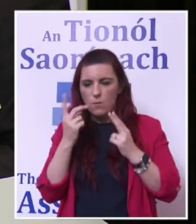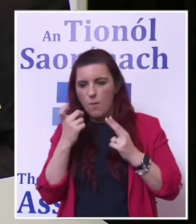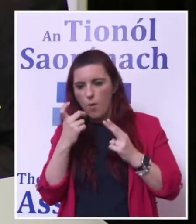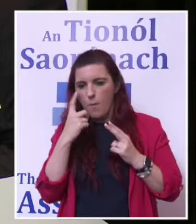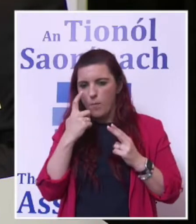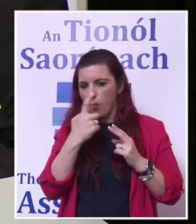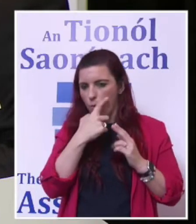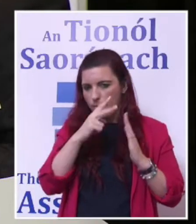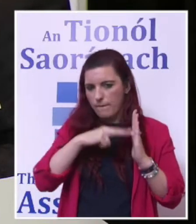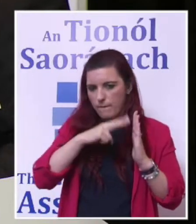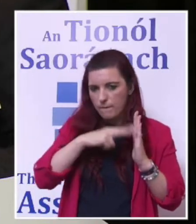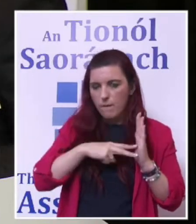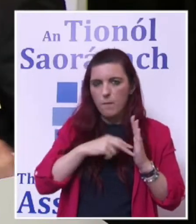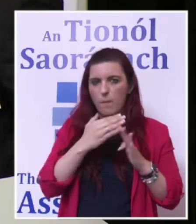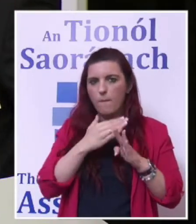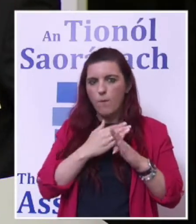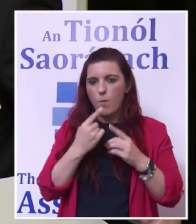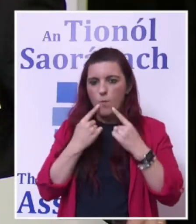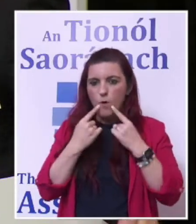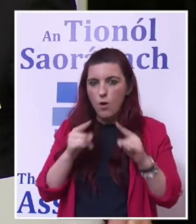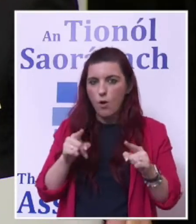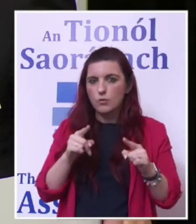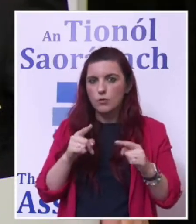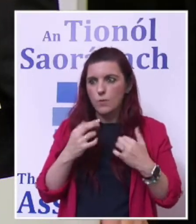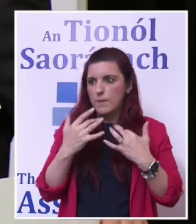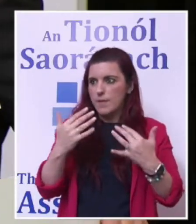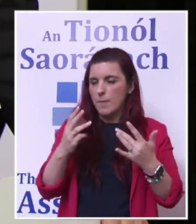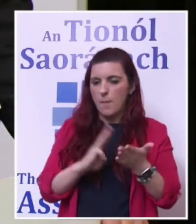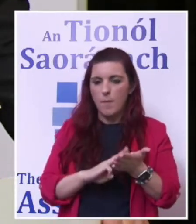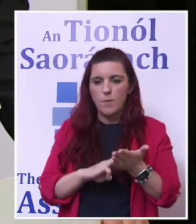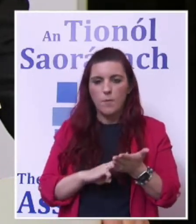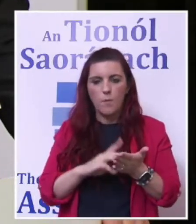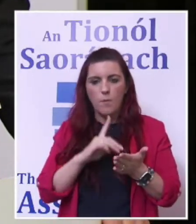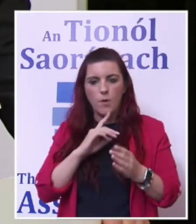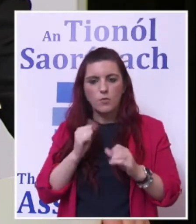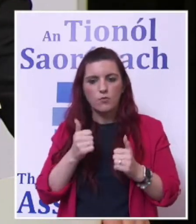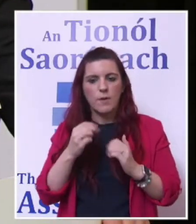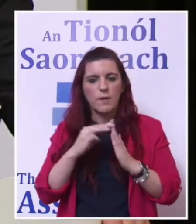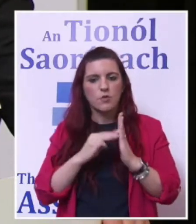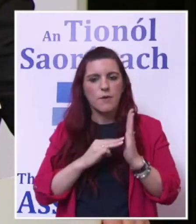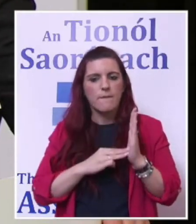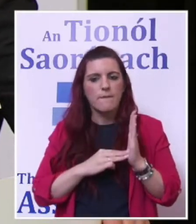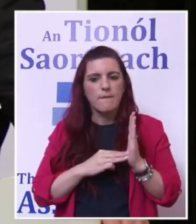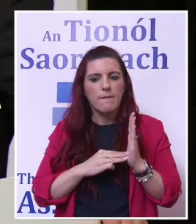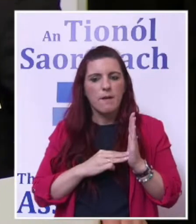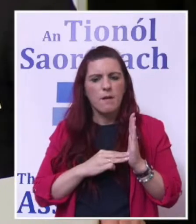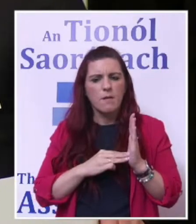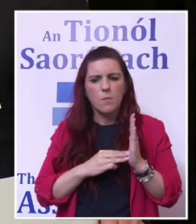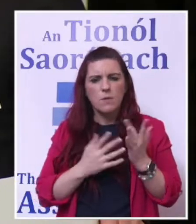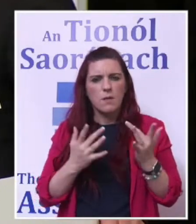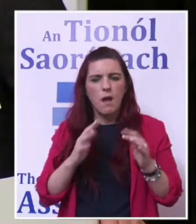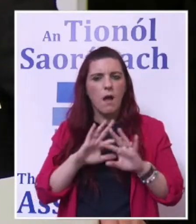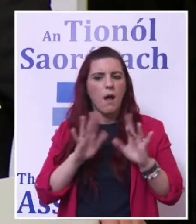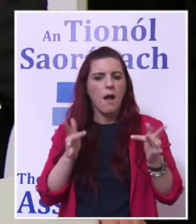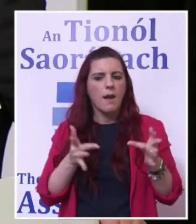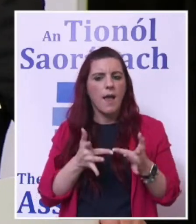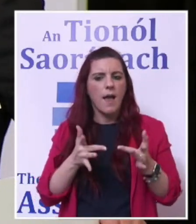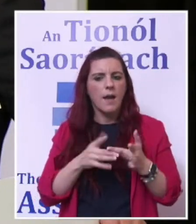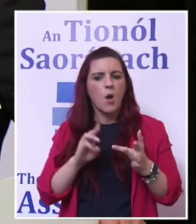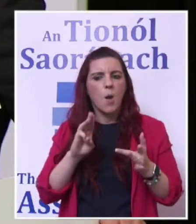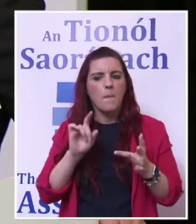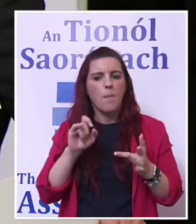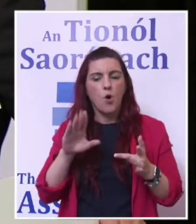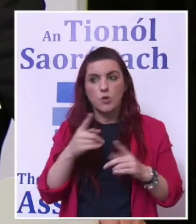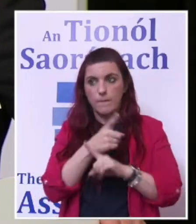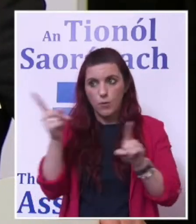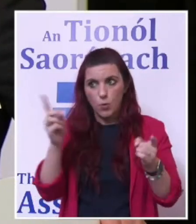proofing of it before we launch it to the Assembly members. But it's a great initiative. It'll be on our online portal for you,